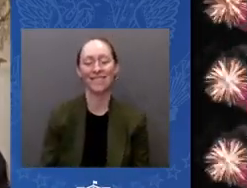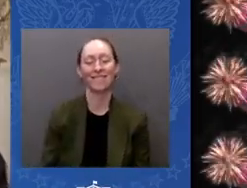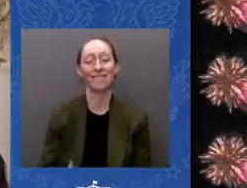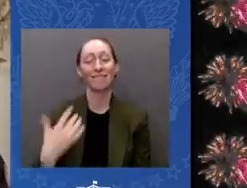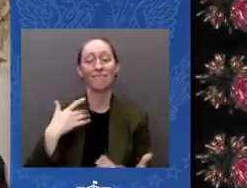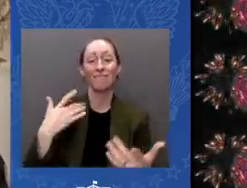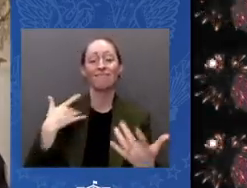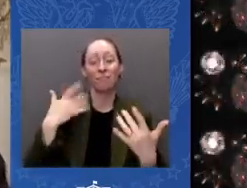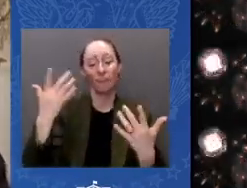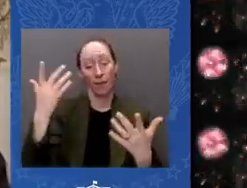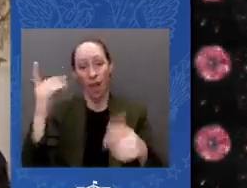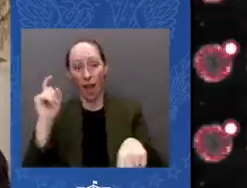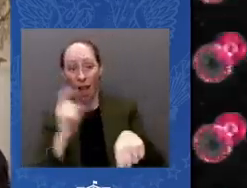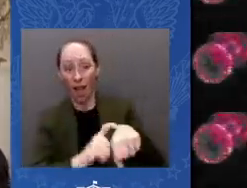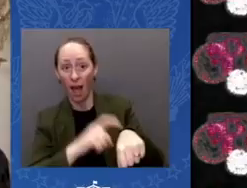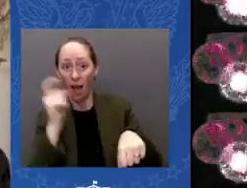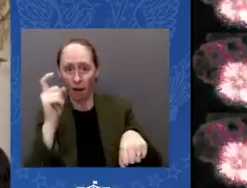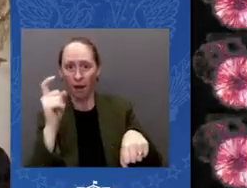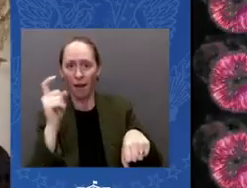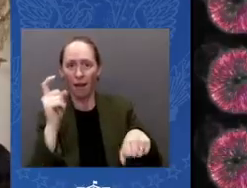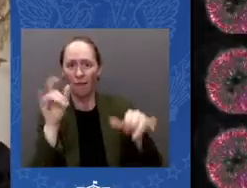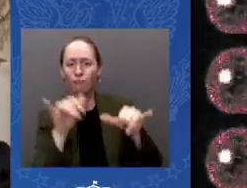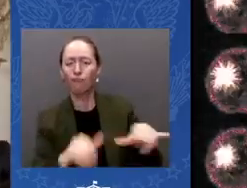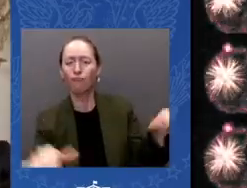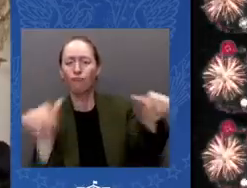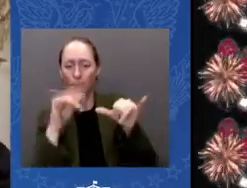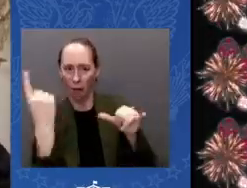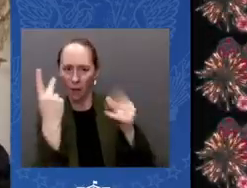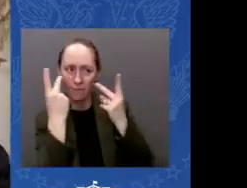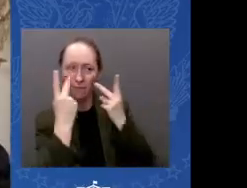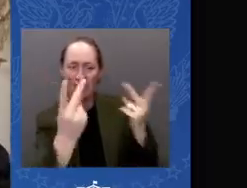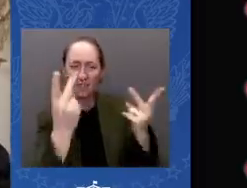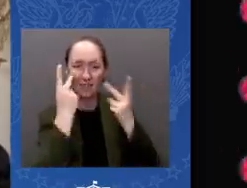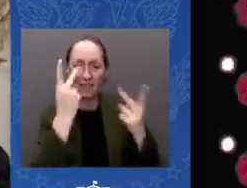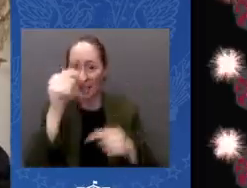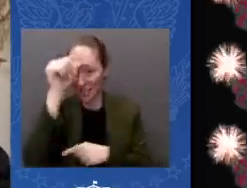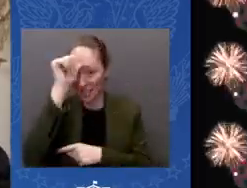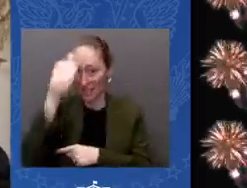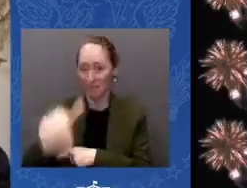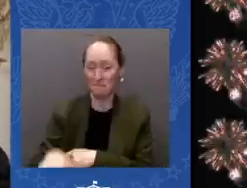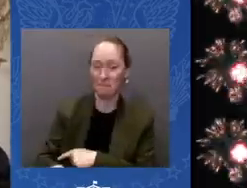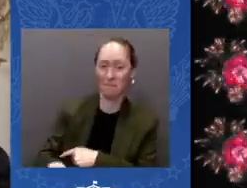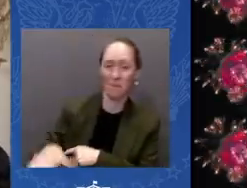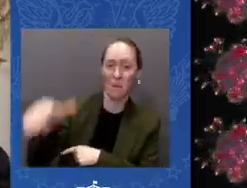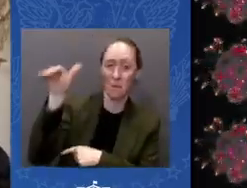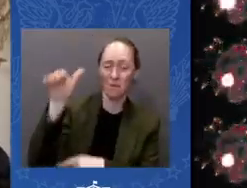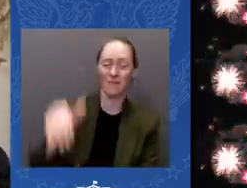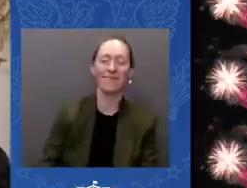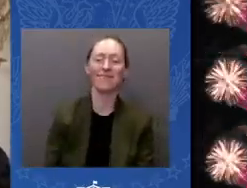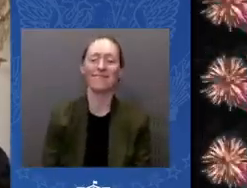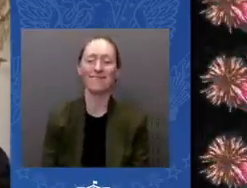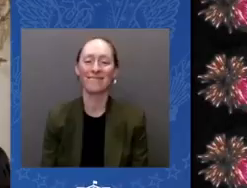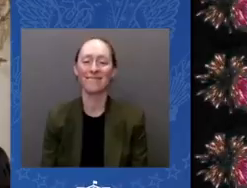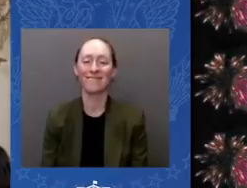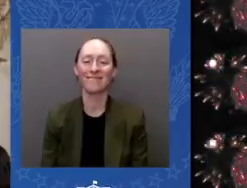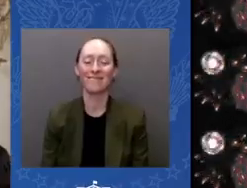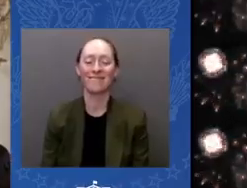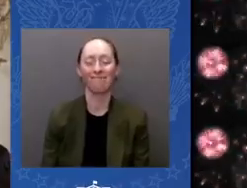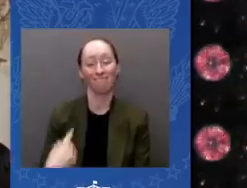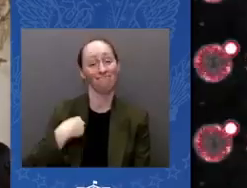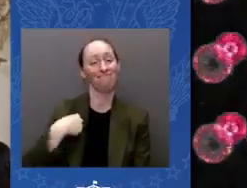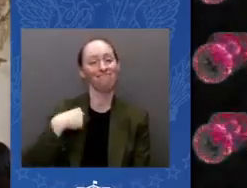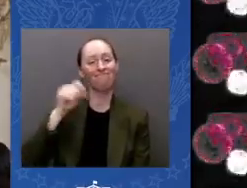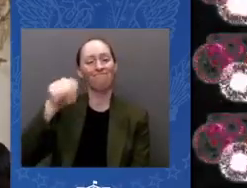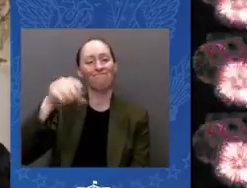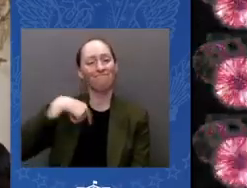And we would go for Diwali. And I have such fond memories of waking up in the middle of the night, me and my sister